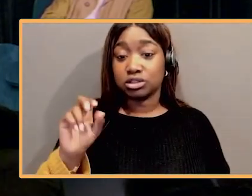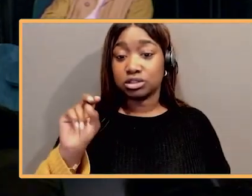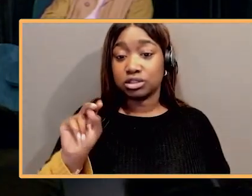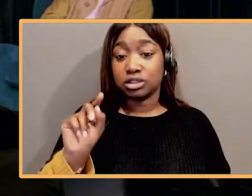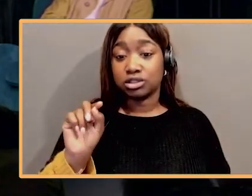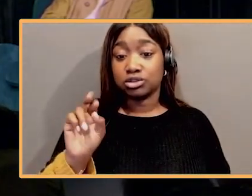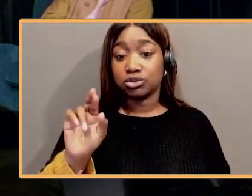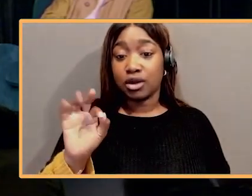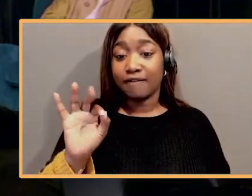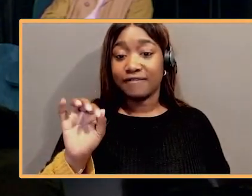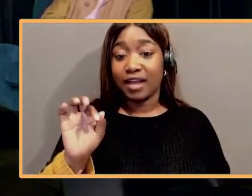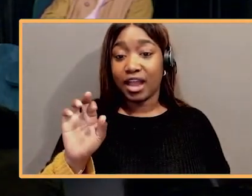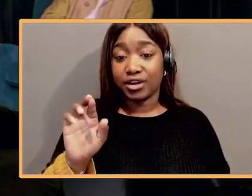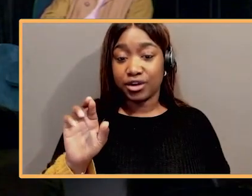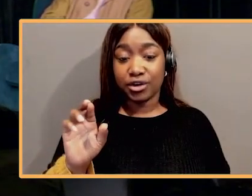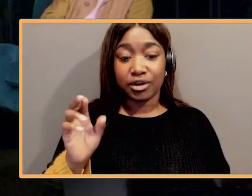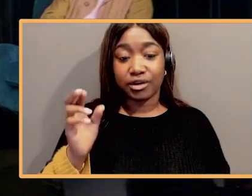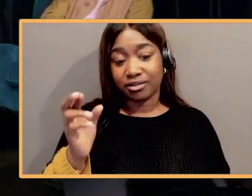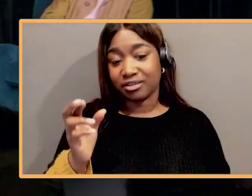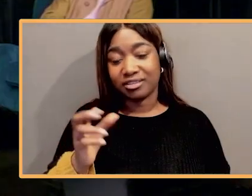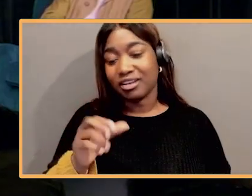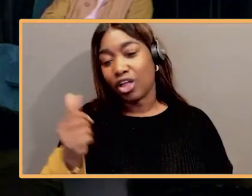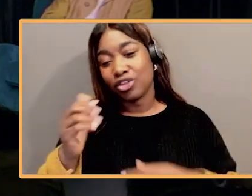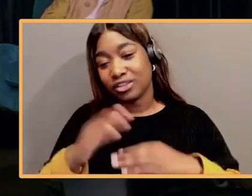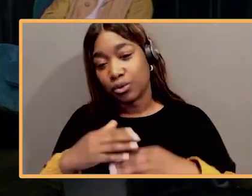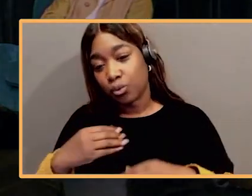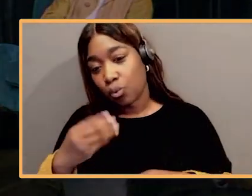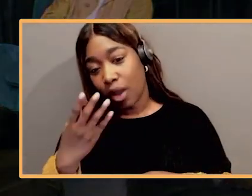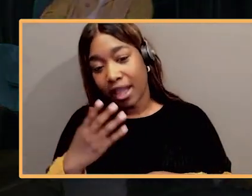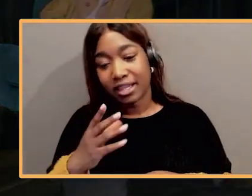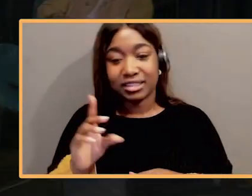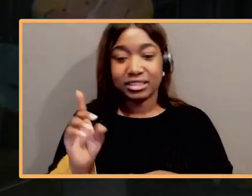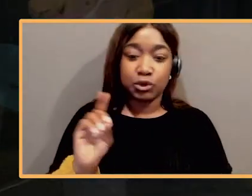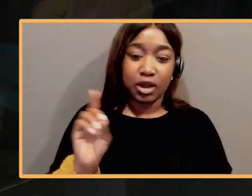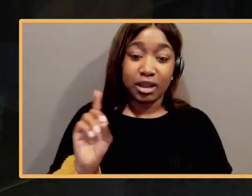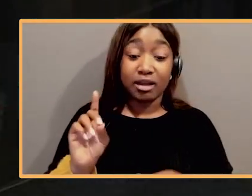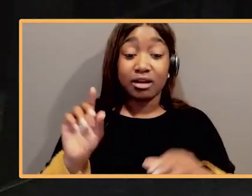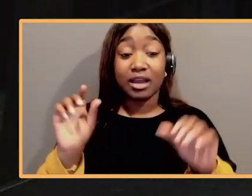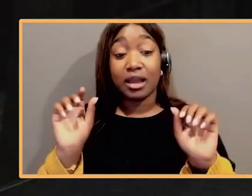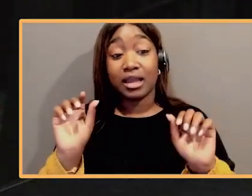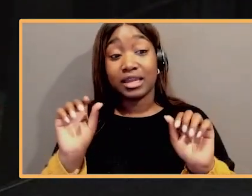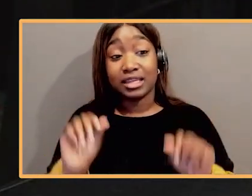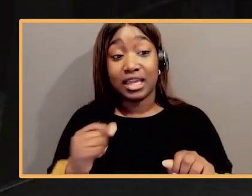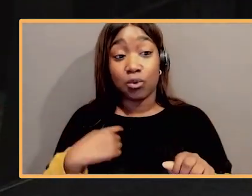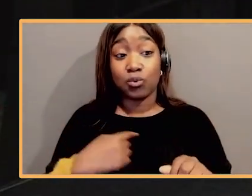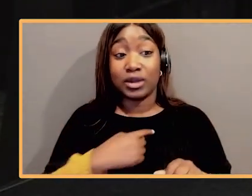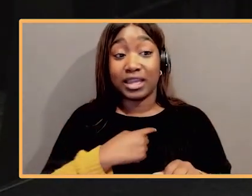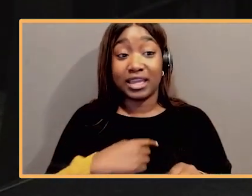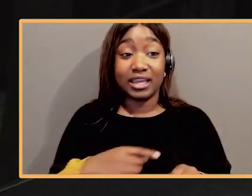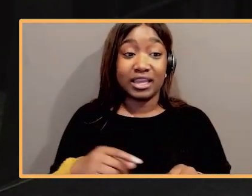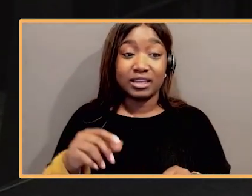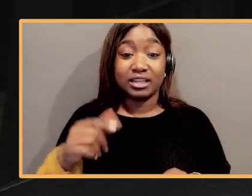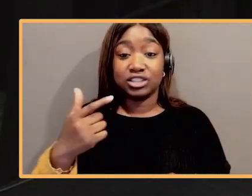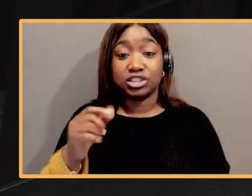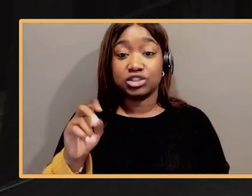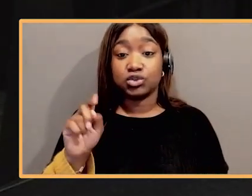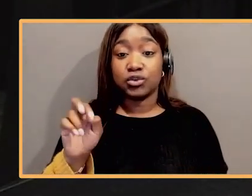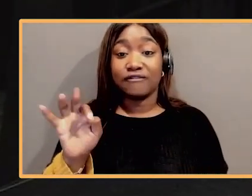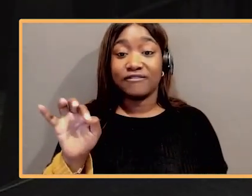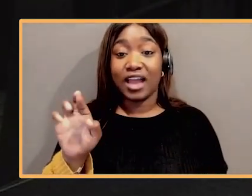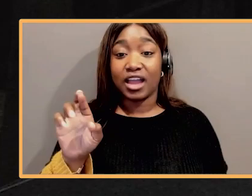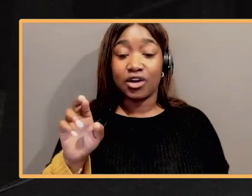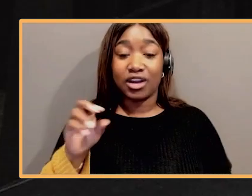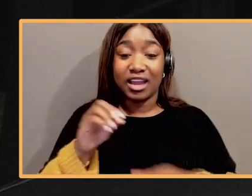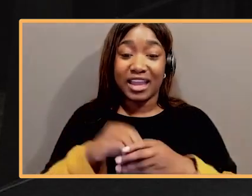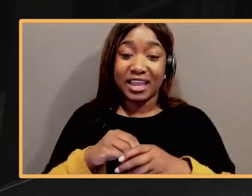and Democrat and whatever? Like, can we be gentrifiers in places that we don't even